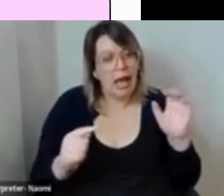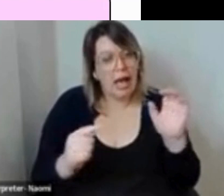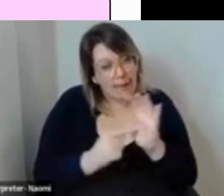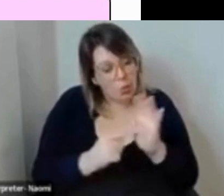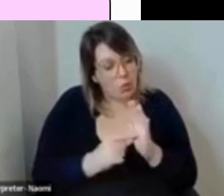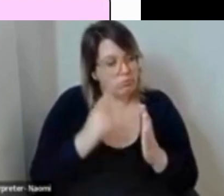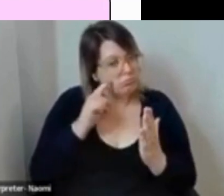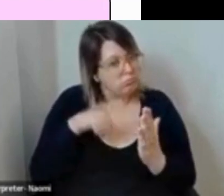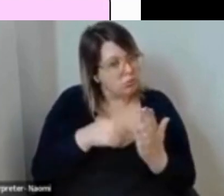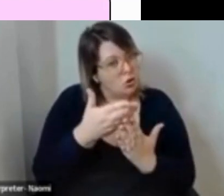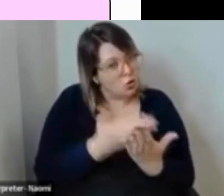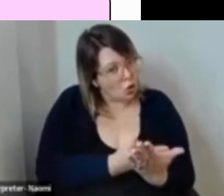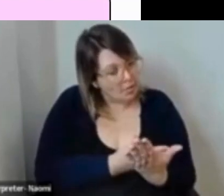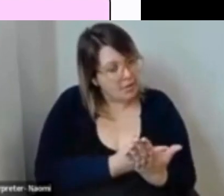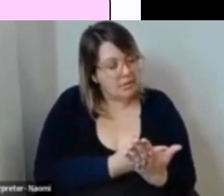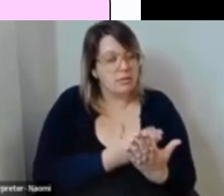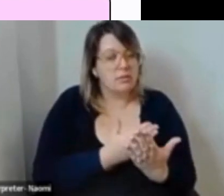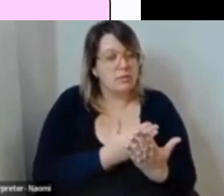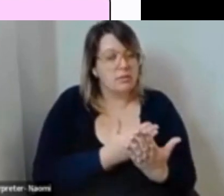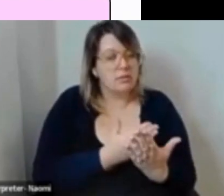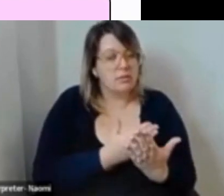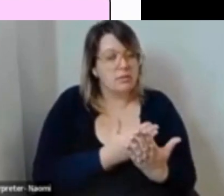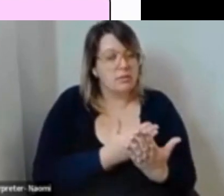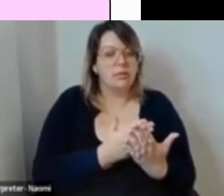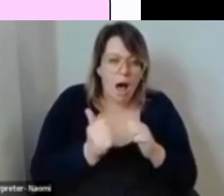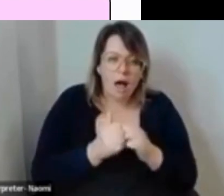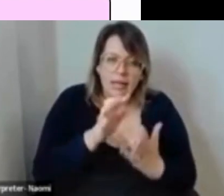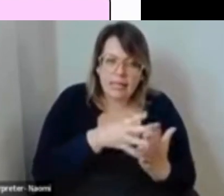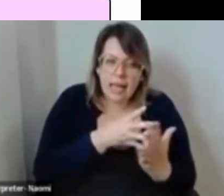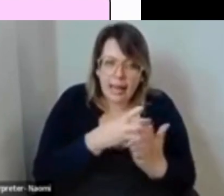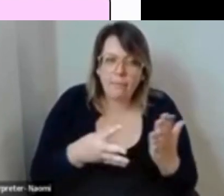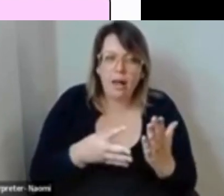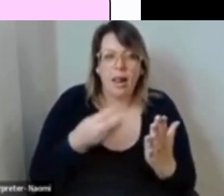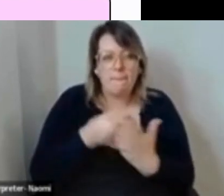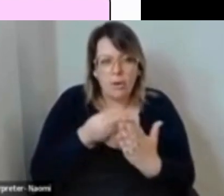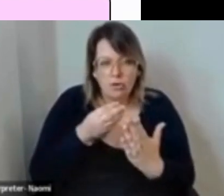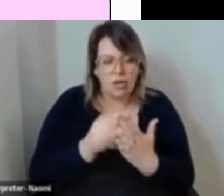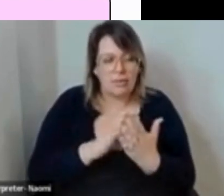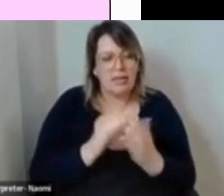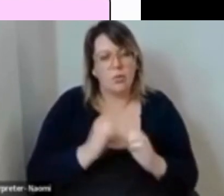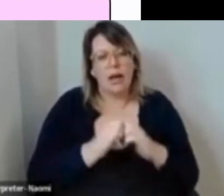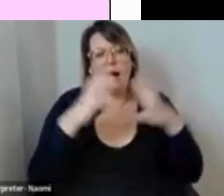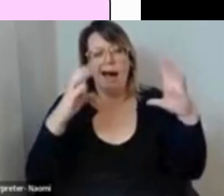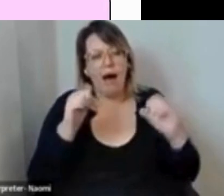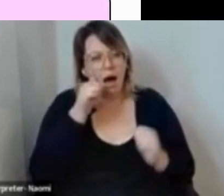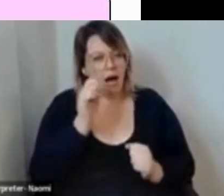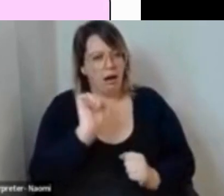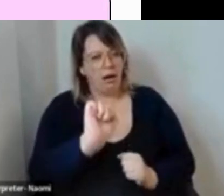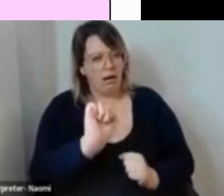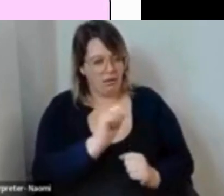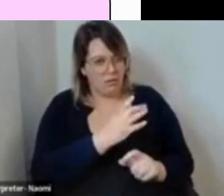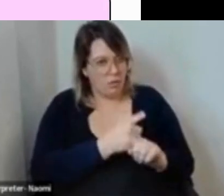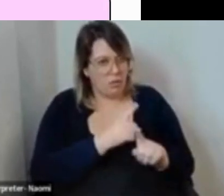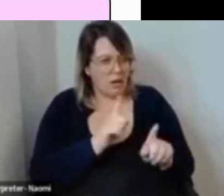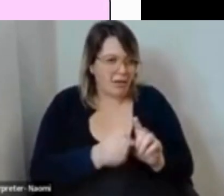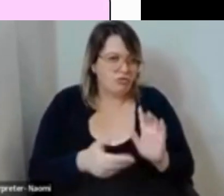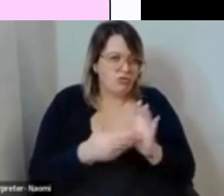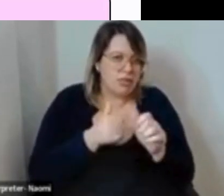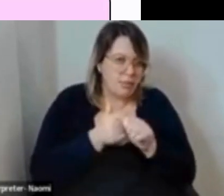your development plan and partners table and budget, so that we understand where you're at and where you may need further support.